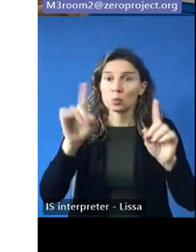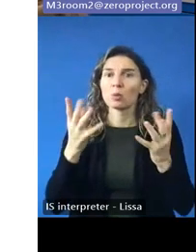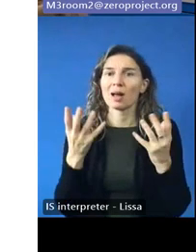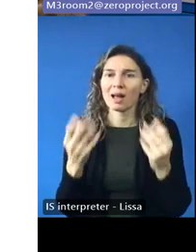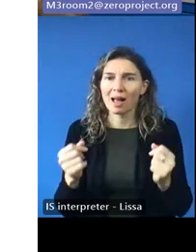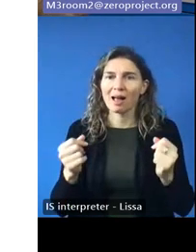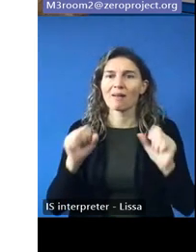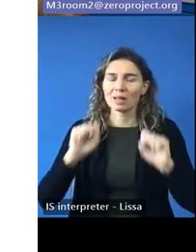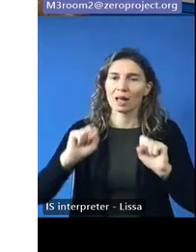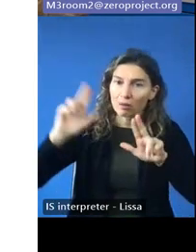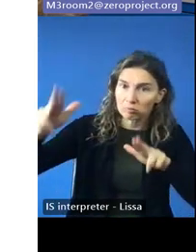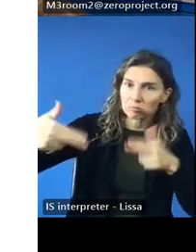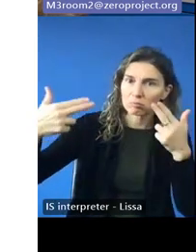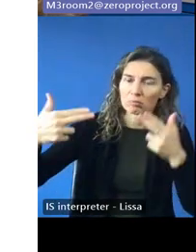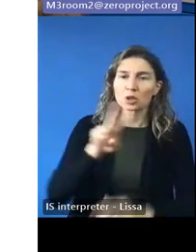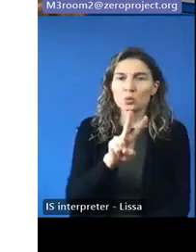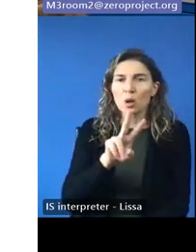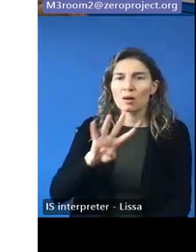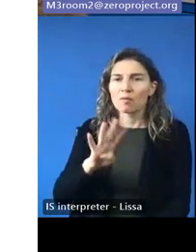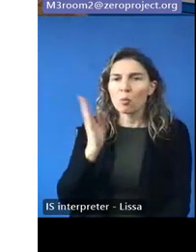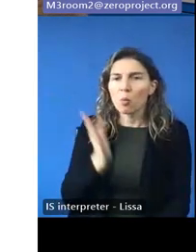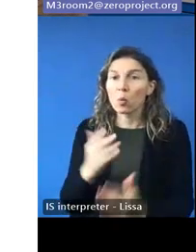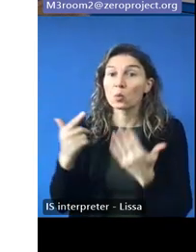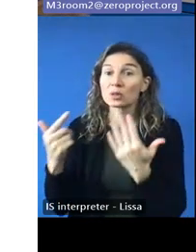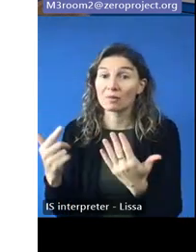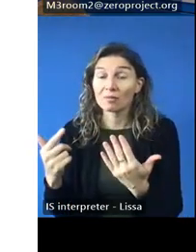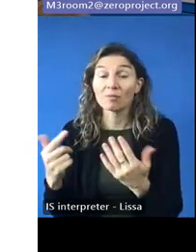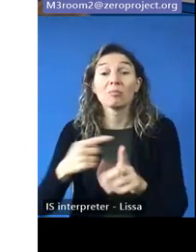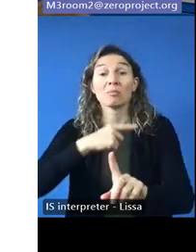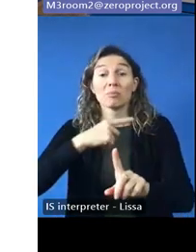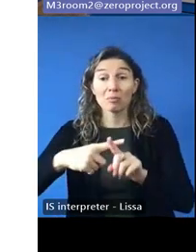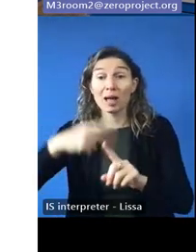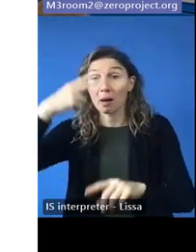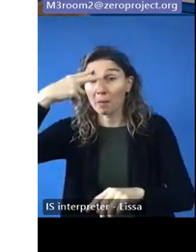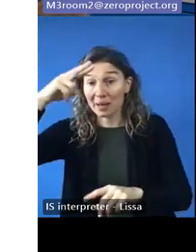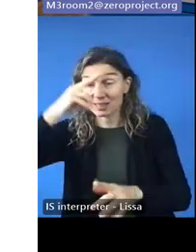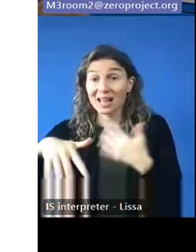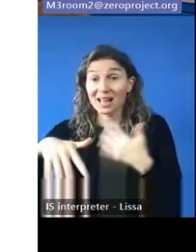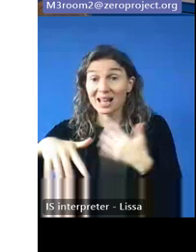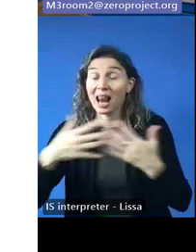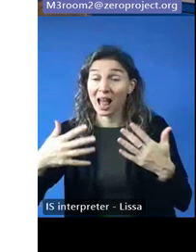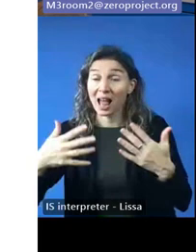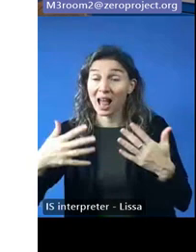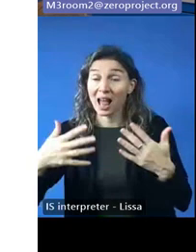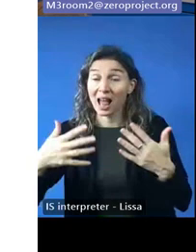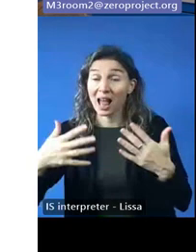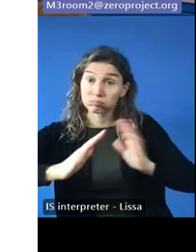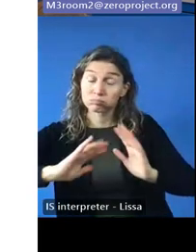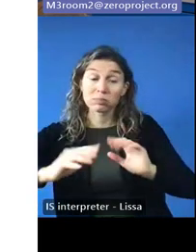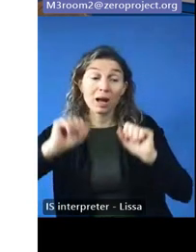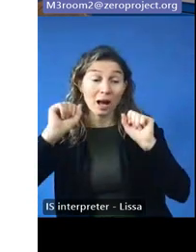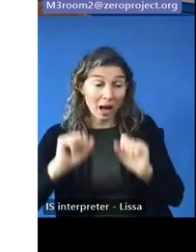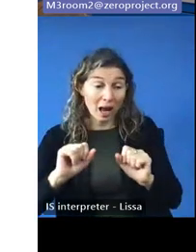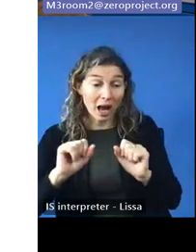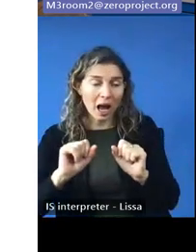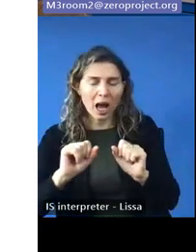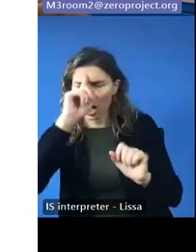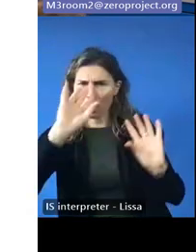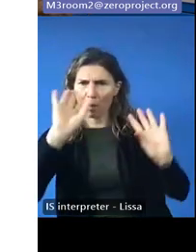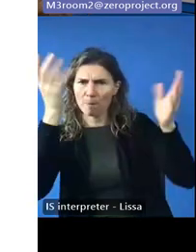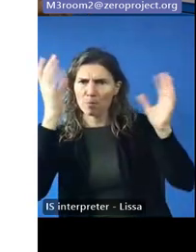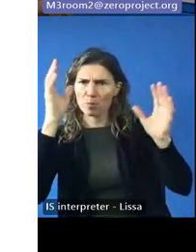day, 7 days a week. Mexican sign language, providing women with emergency numbers of directing them